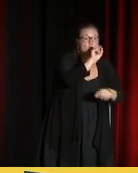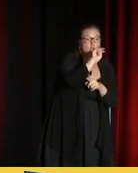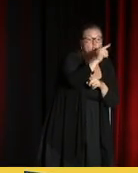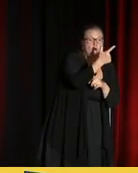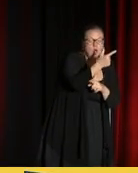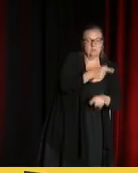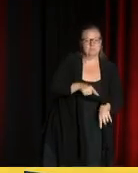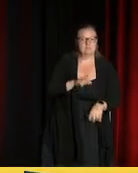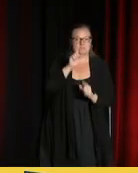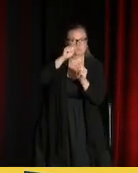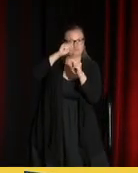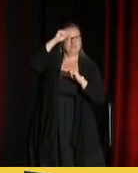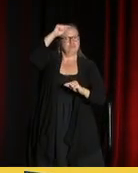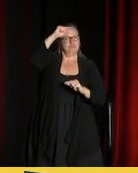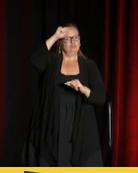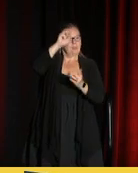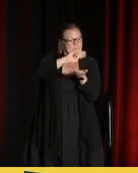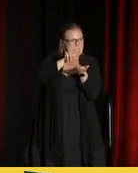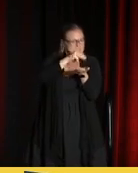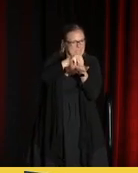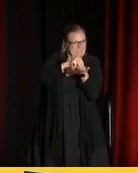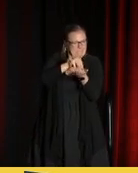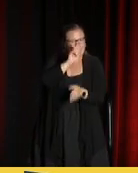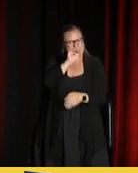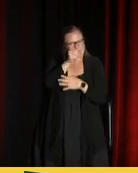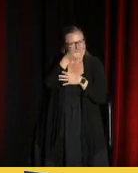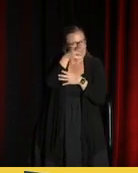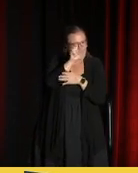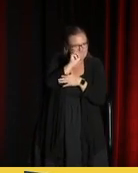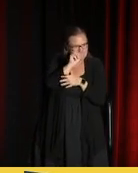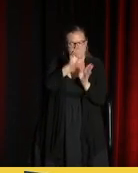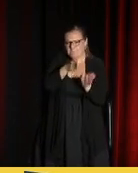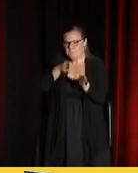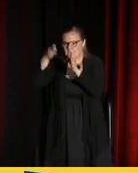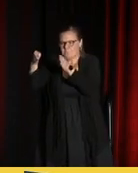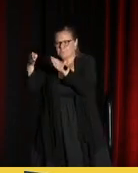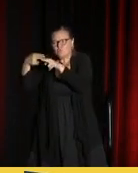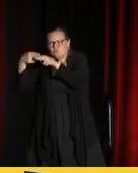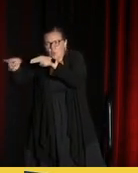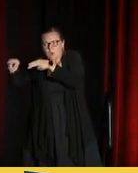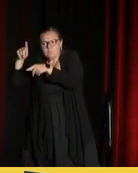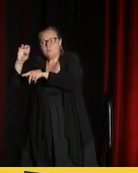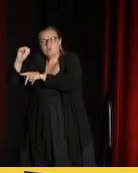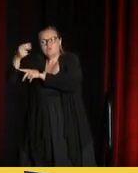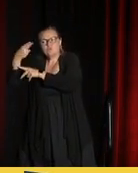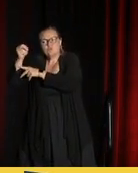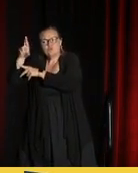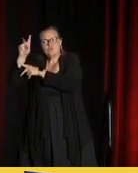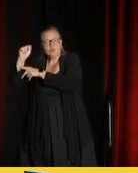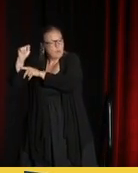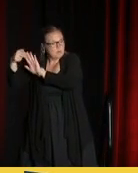medium piece of rope, short piece of rope. We do that with people too, don't